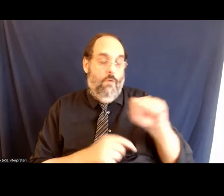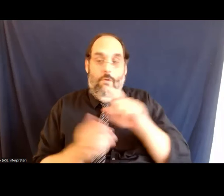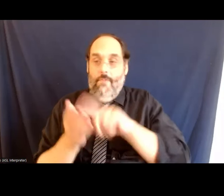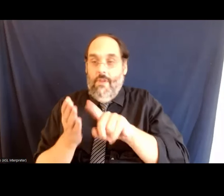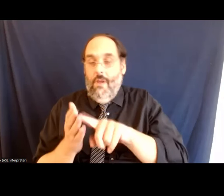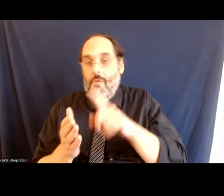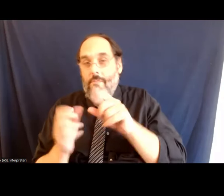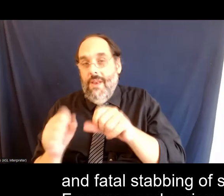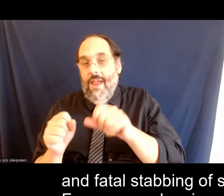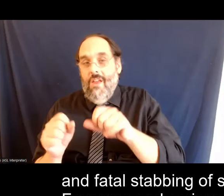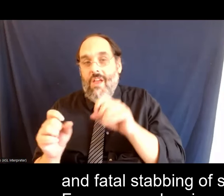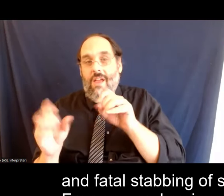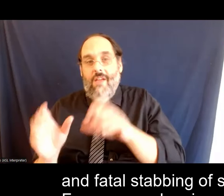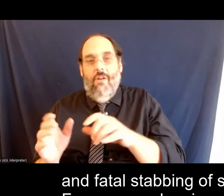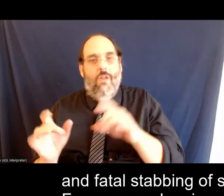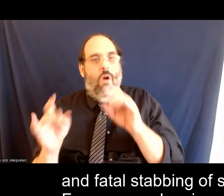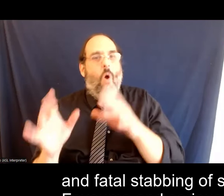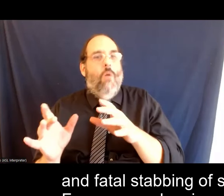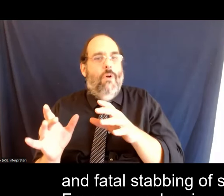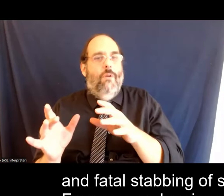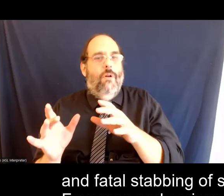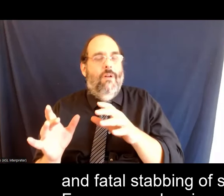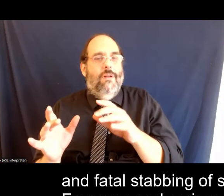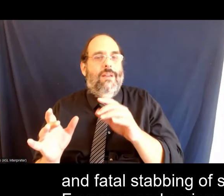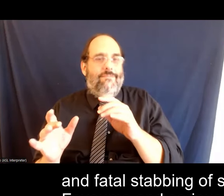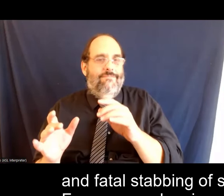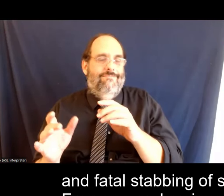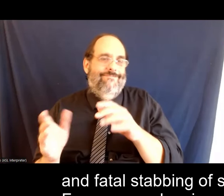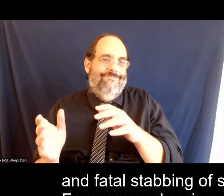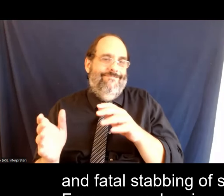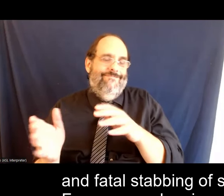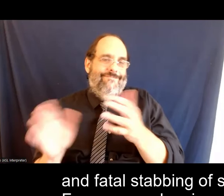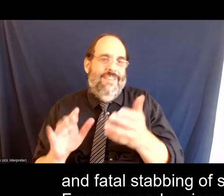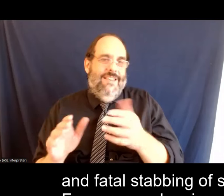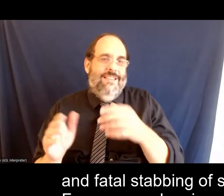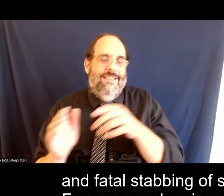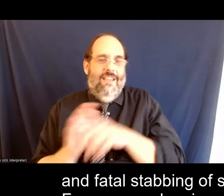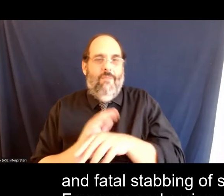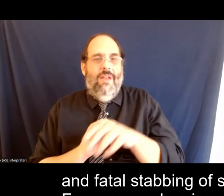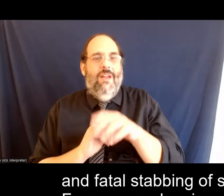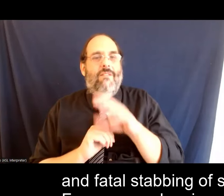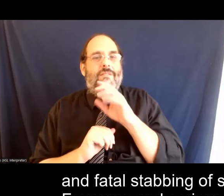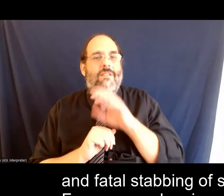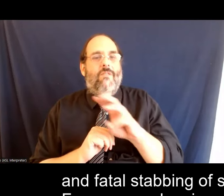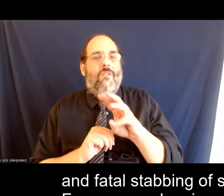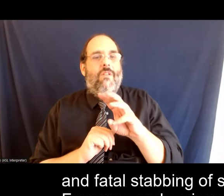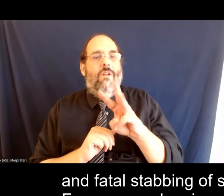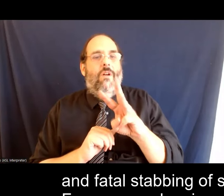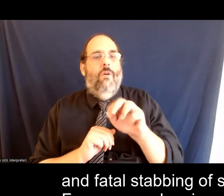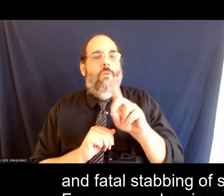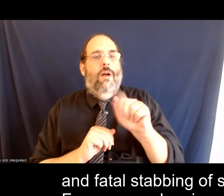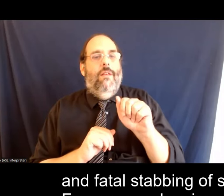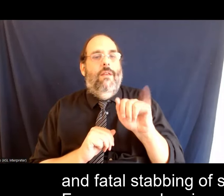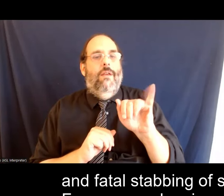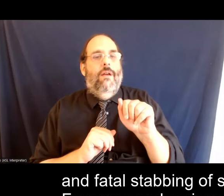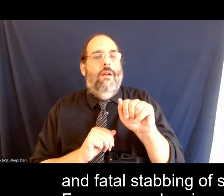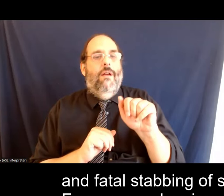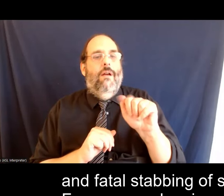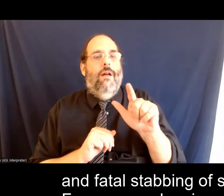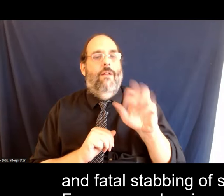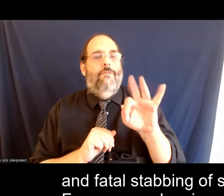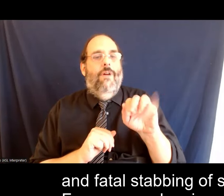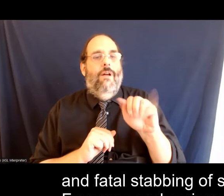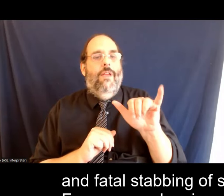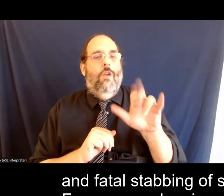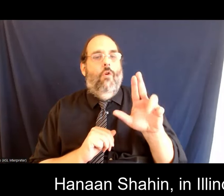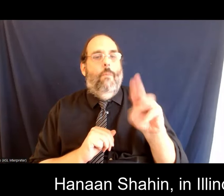potential hate crime the horrific and fatal stabbing of 6-year-old Wadia Al-Fayoum and serious injuries